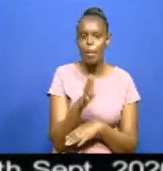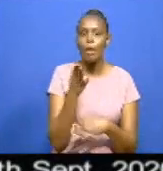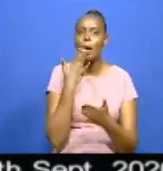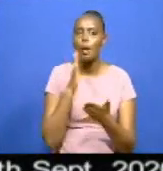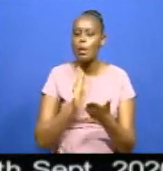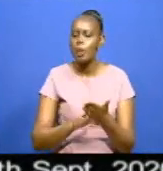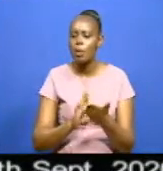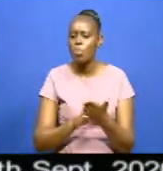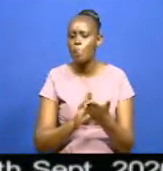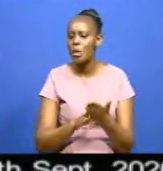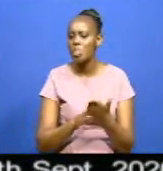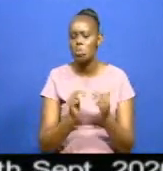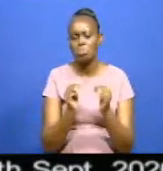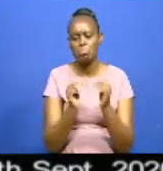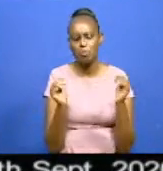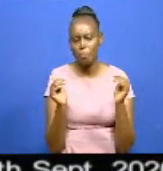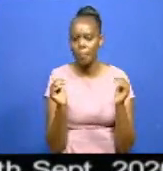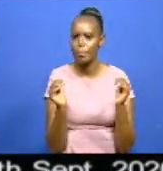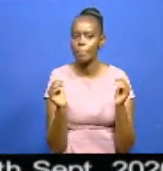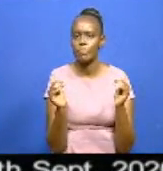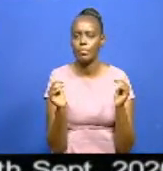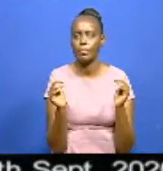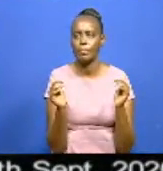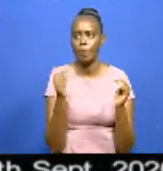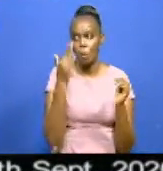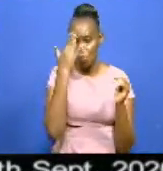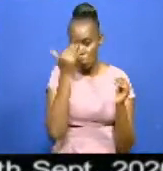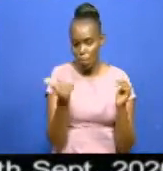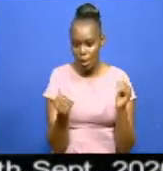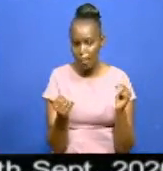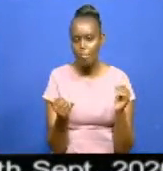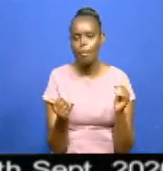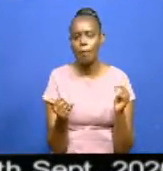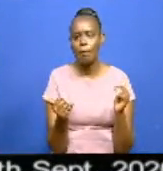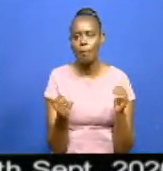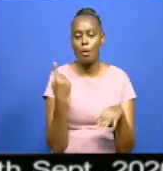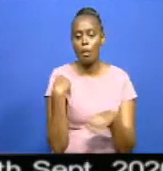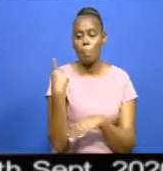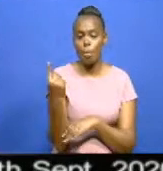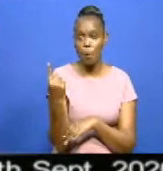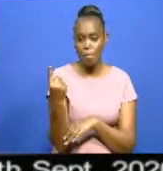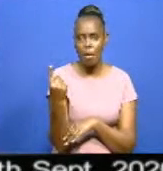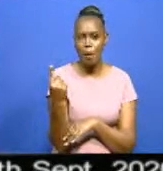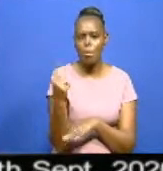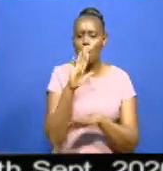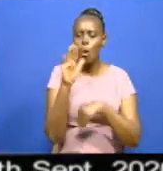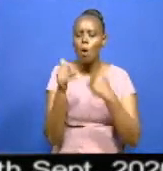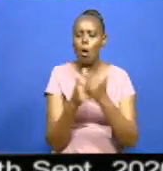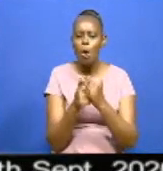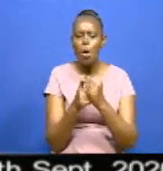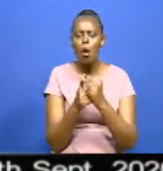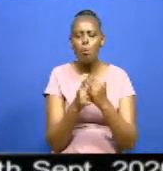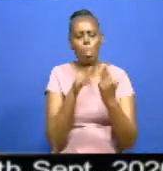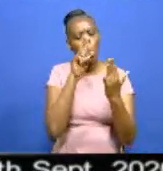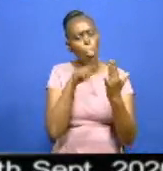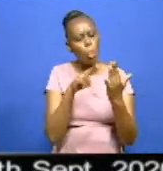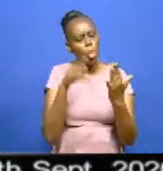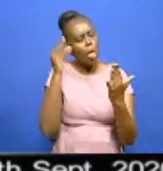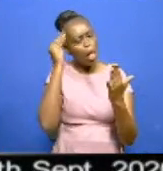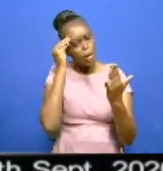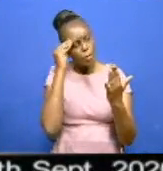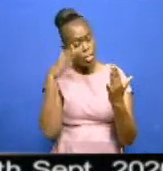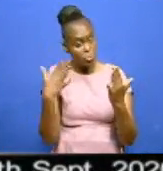quite fair, Mr. Speaker, because one, they have all looked at their education background and